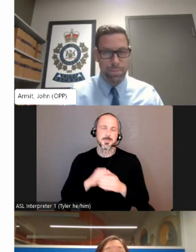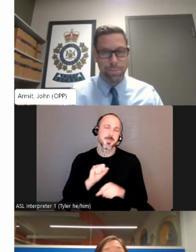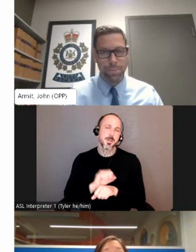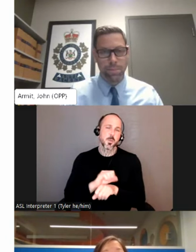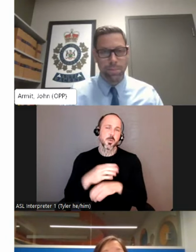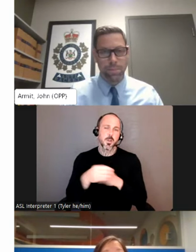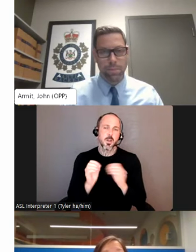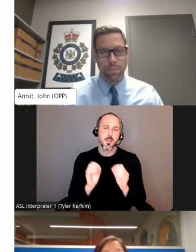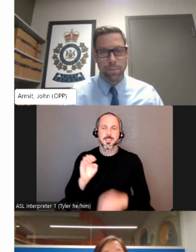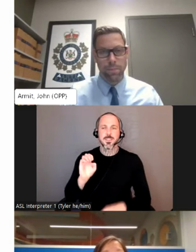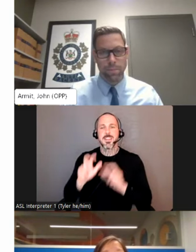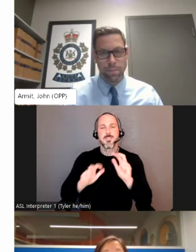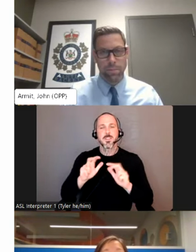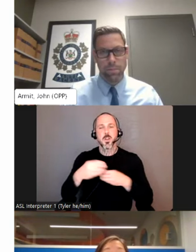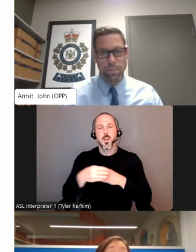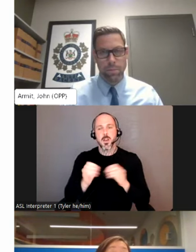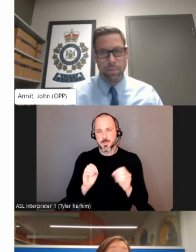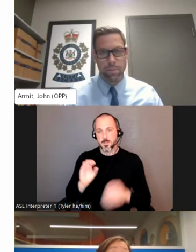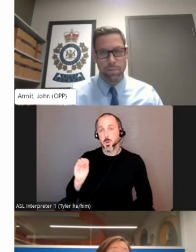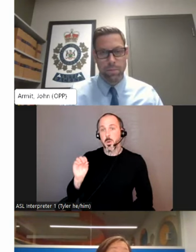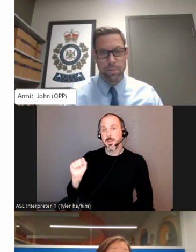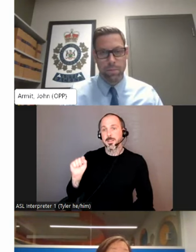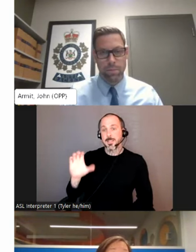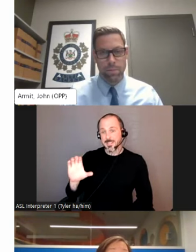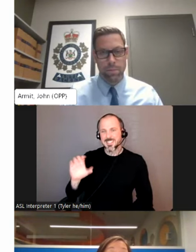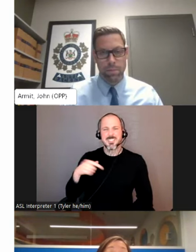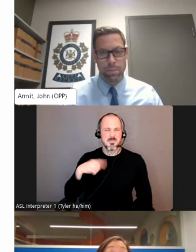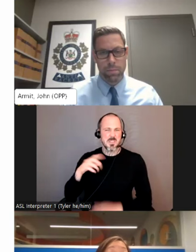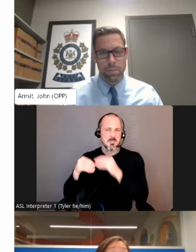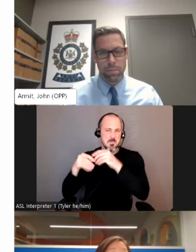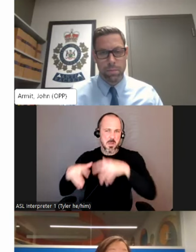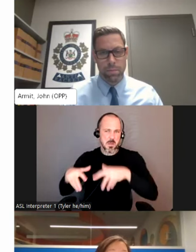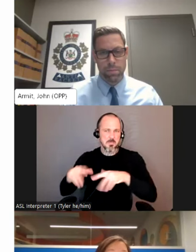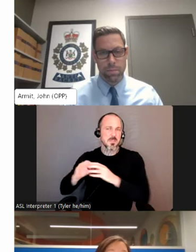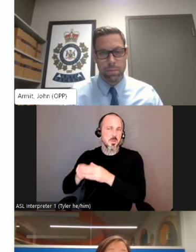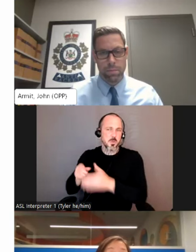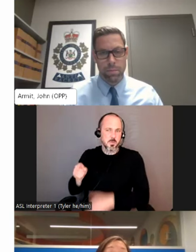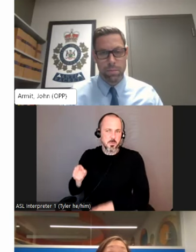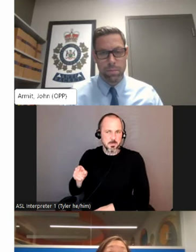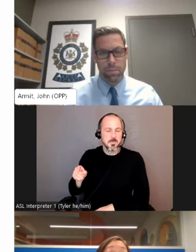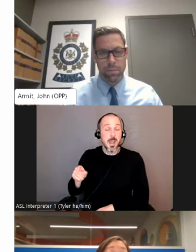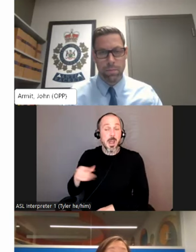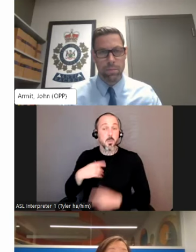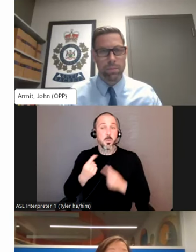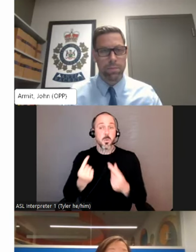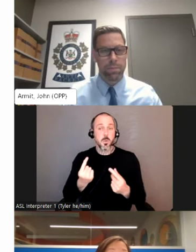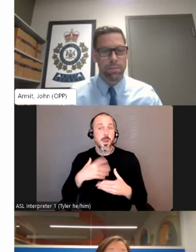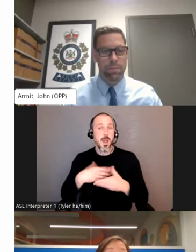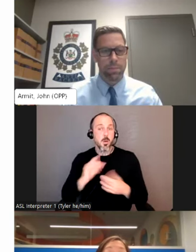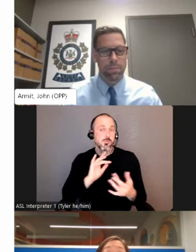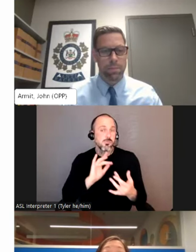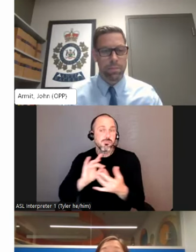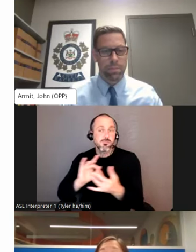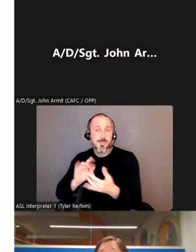That's a branch within the OSC. And within that branch, we have an education and outreach team where we develop